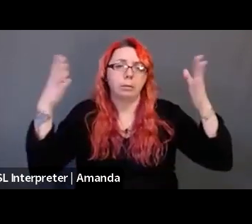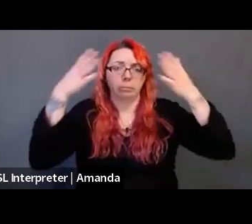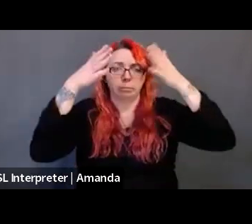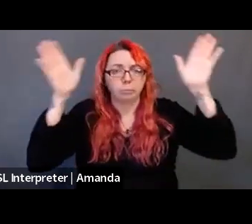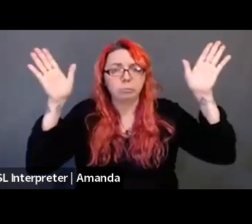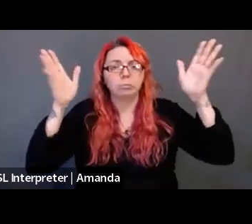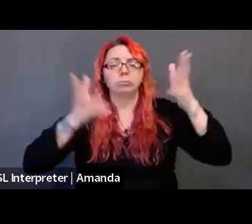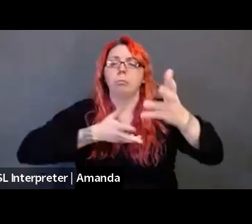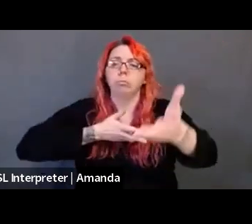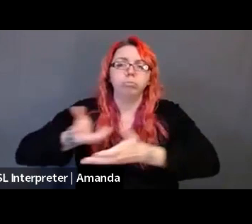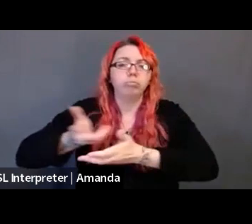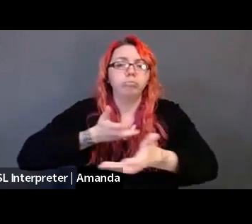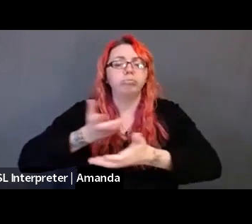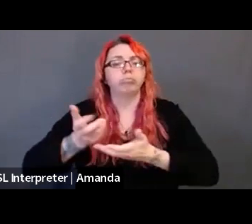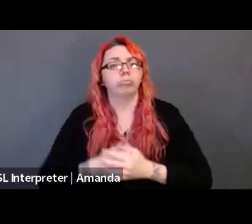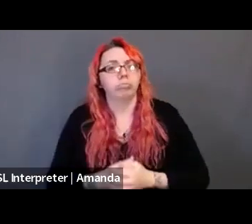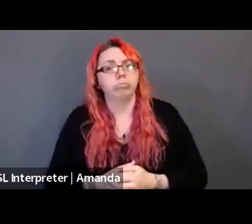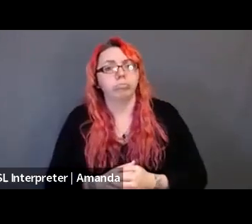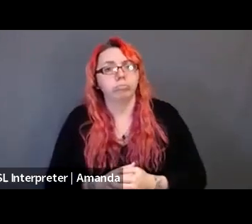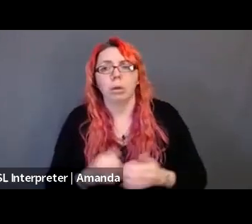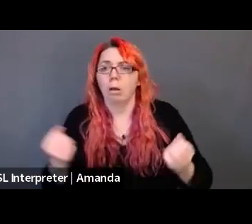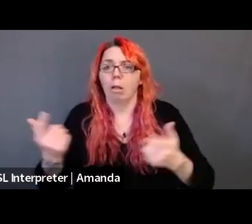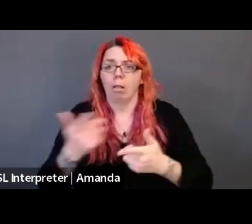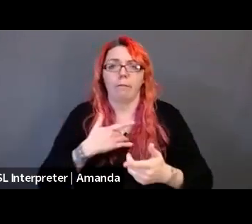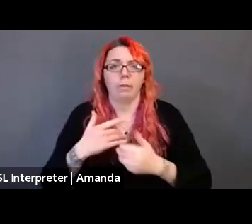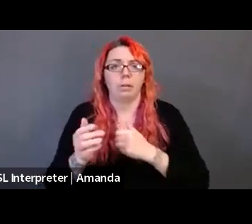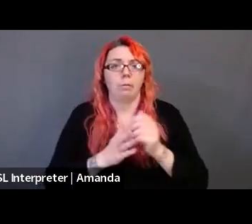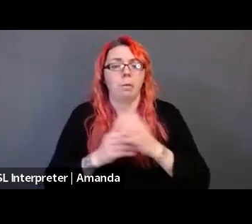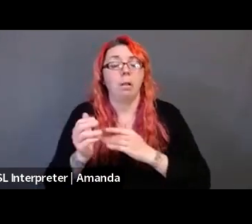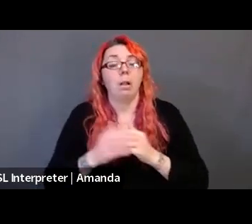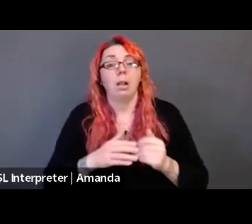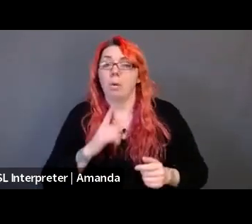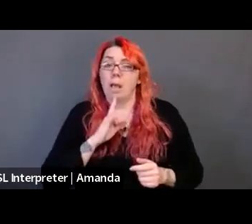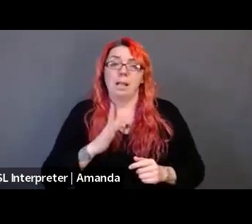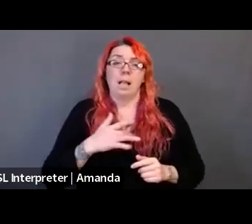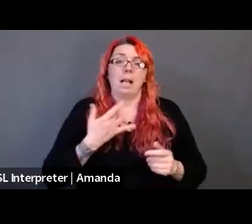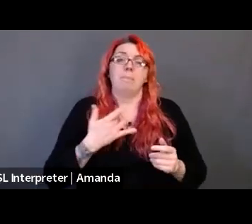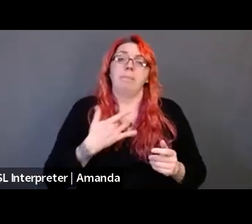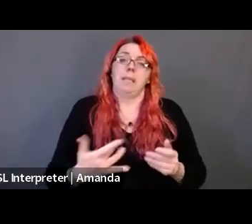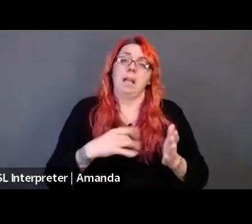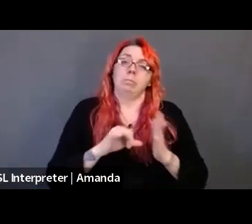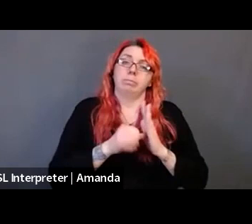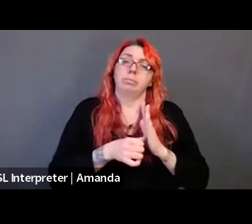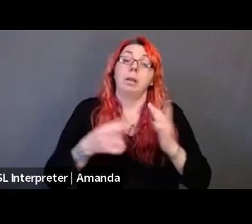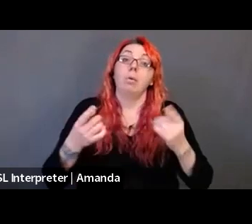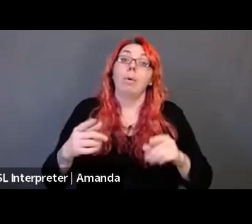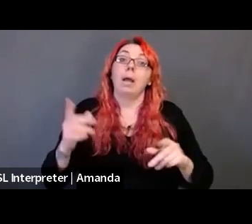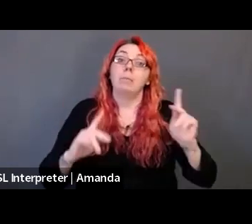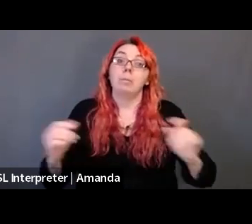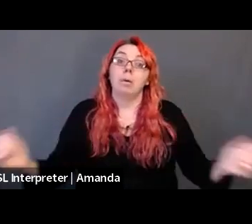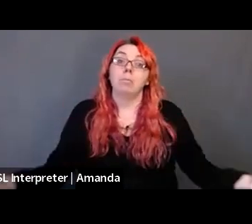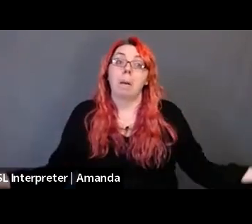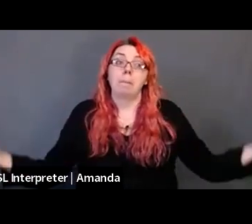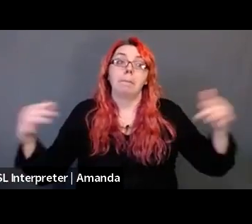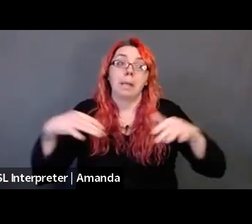is that when folks come into any of our spaces, they should feel like they've been thought about. Meaning that they walk and